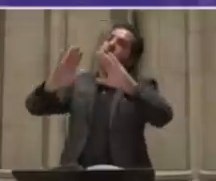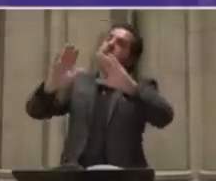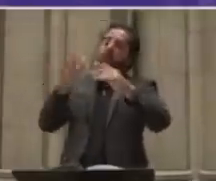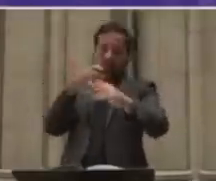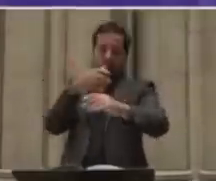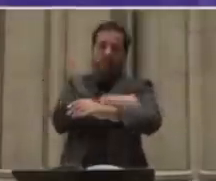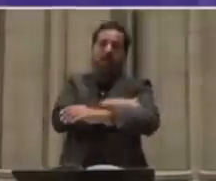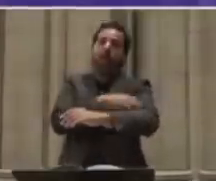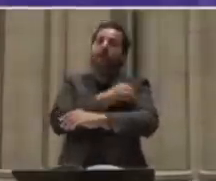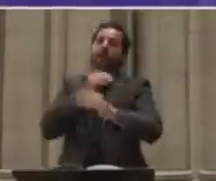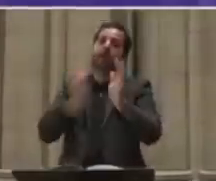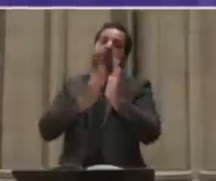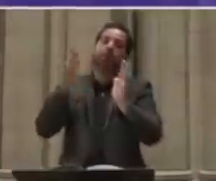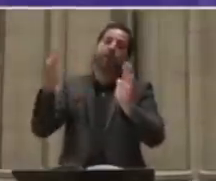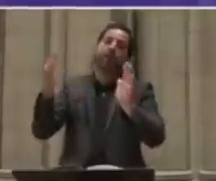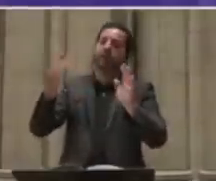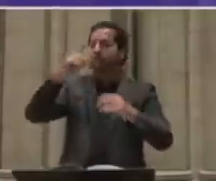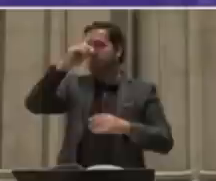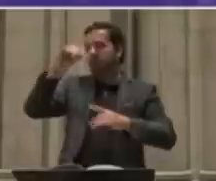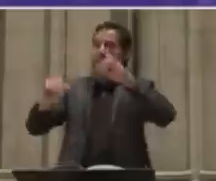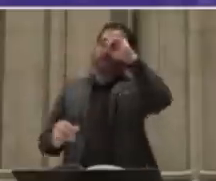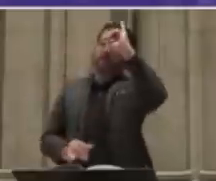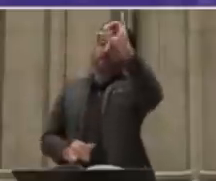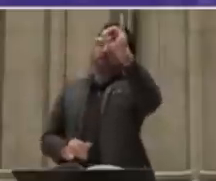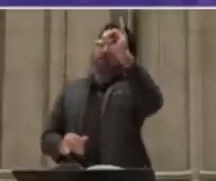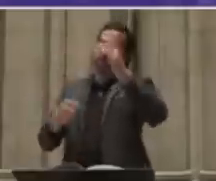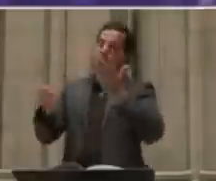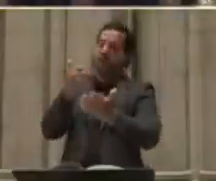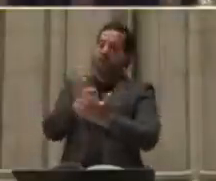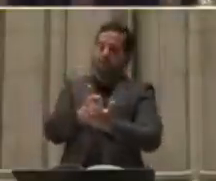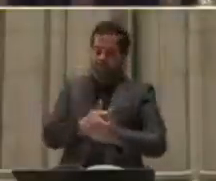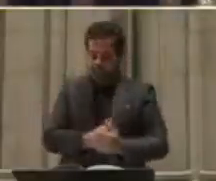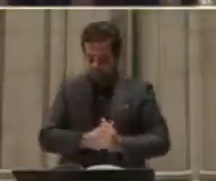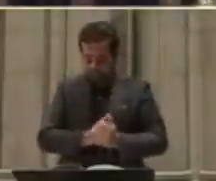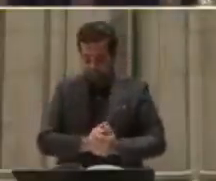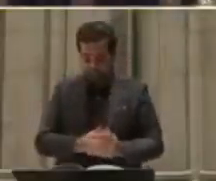the power and the glory forever and ever. Amen.